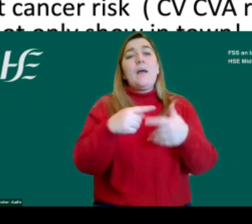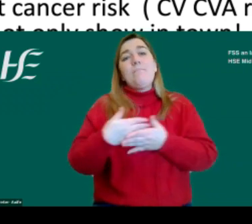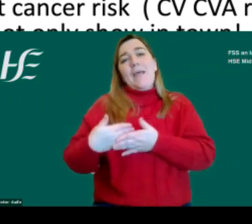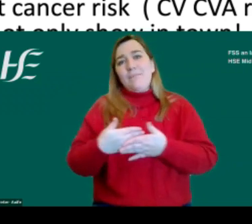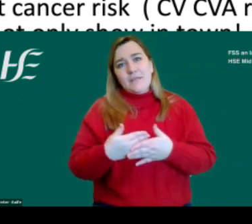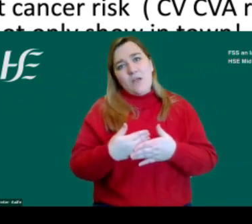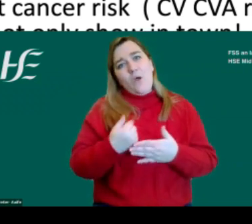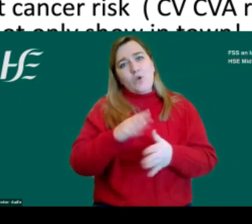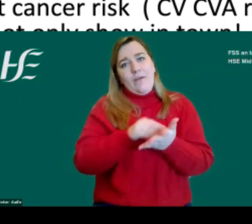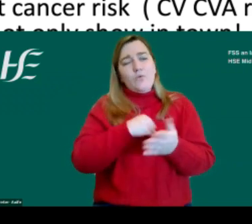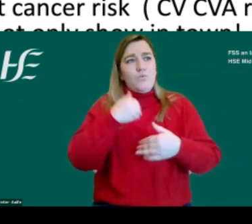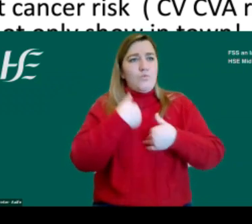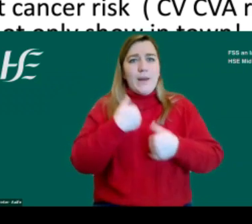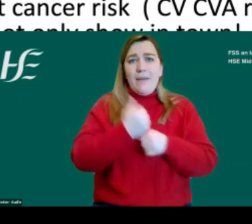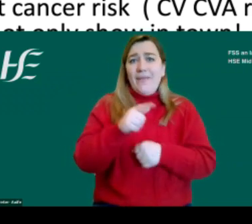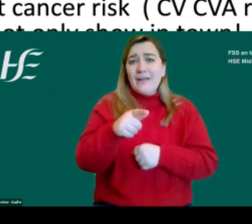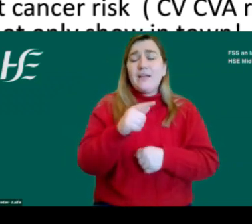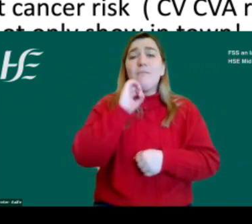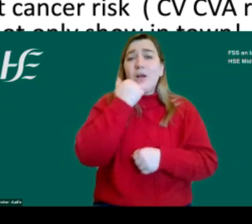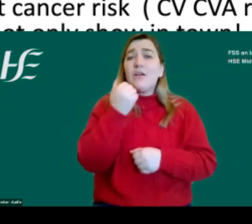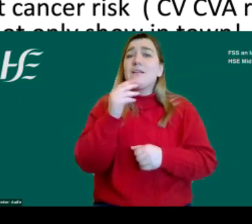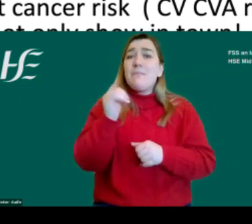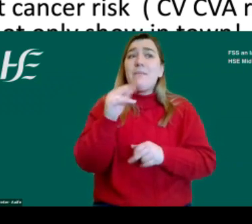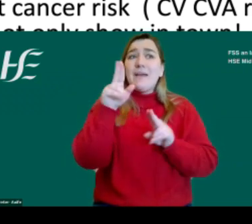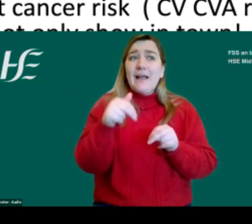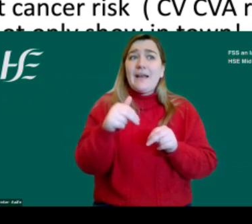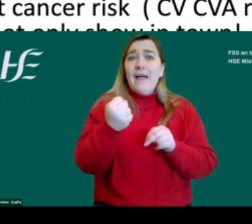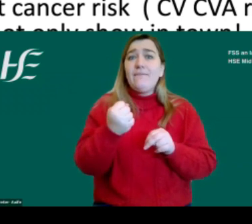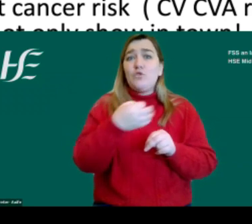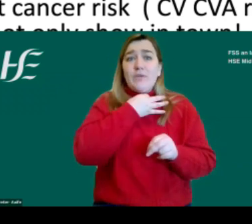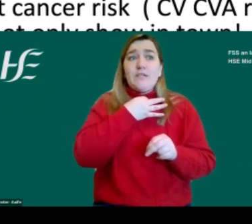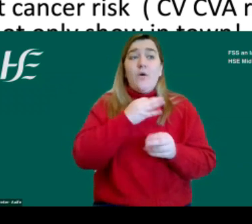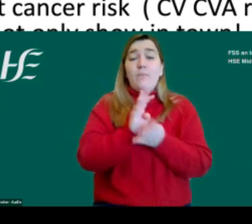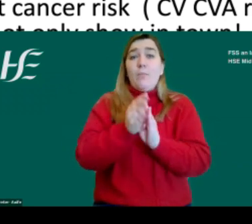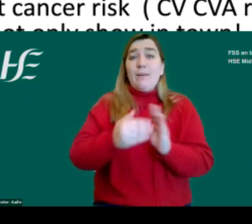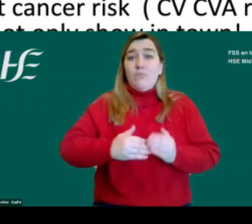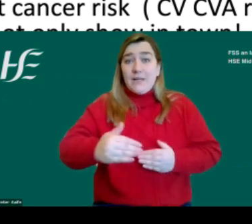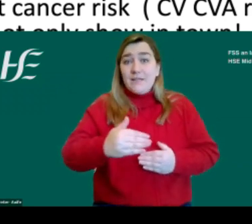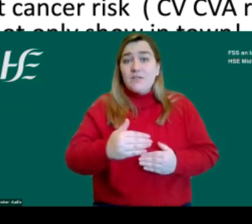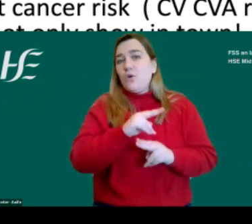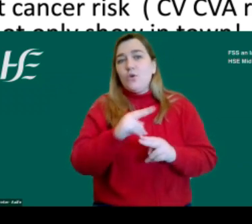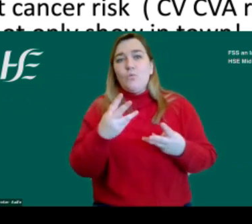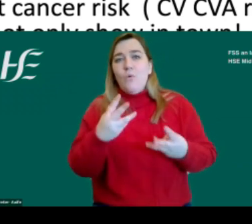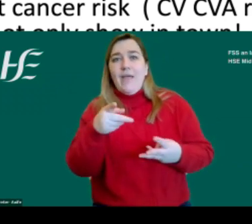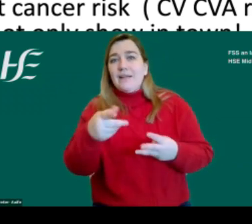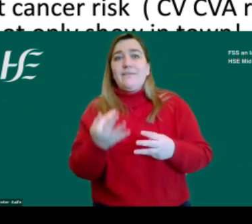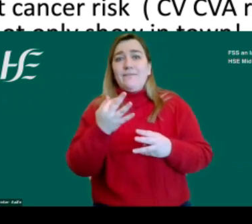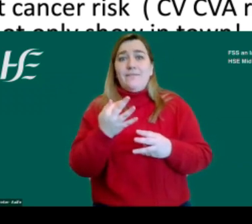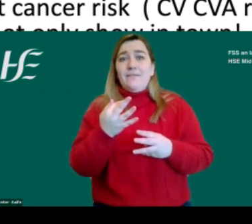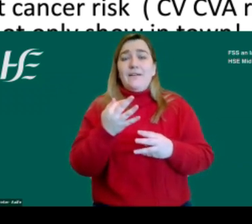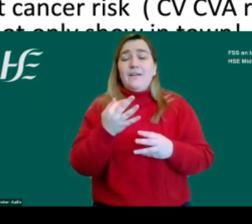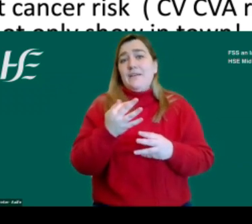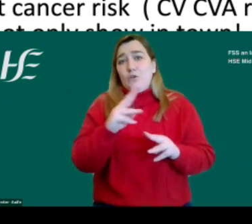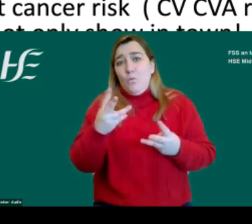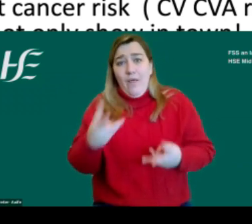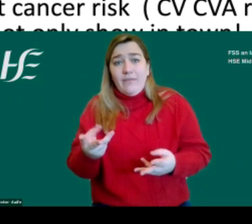there, and you can't fully guarantee that they're not going to get pregnant. The bones we talked about, and not just the osteoporosis, but that kind of achy joint, old lady